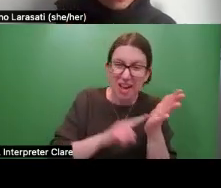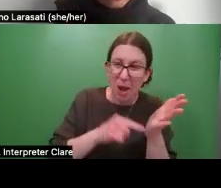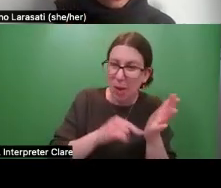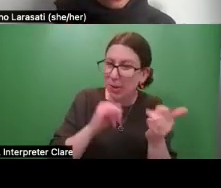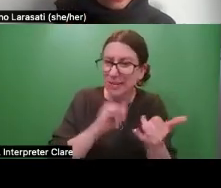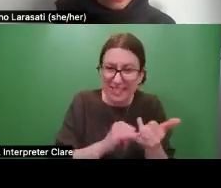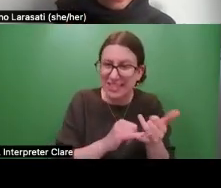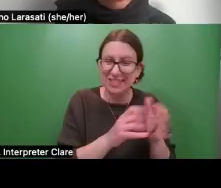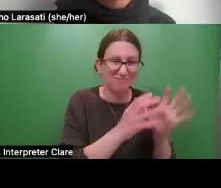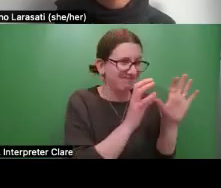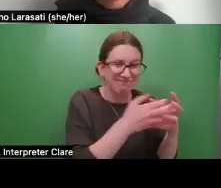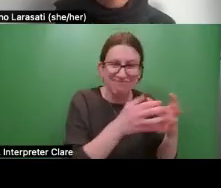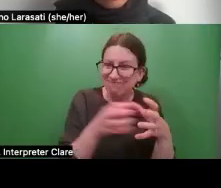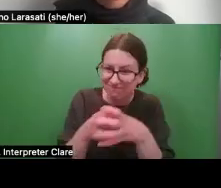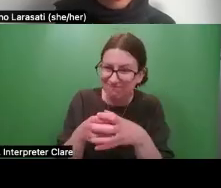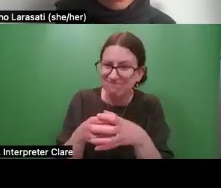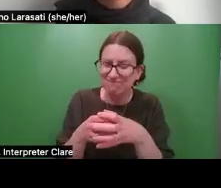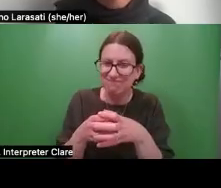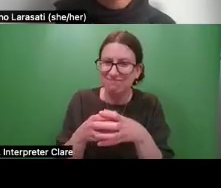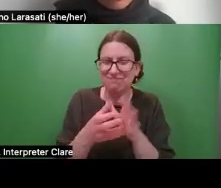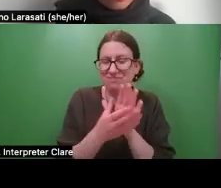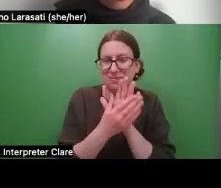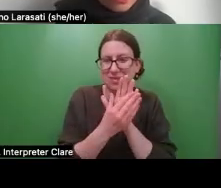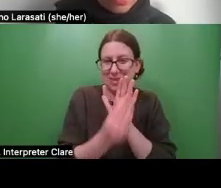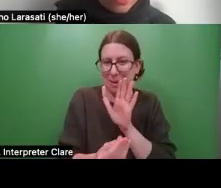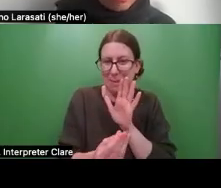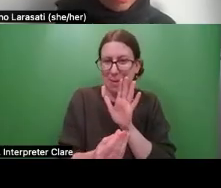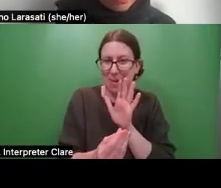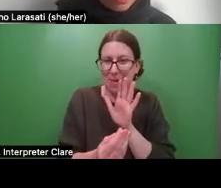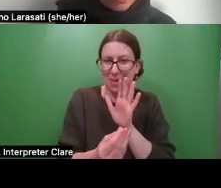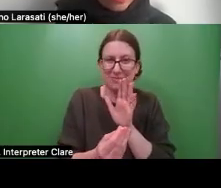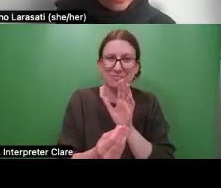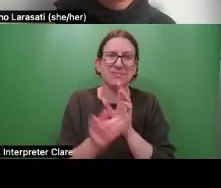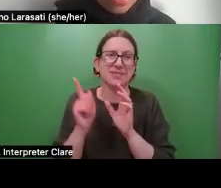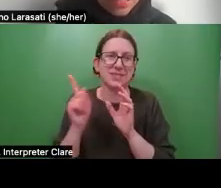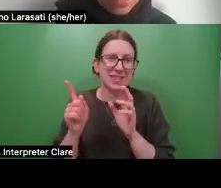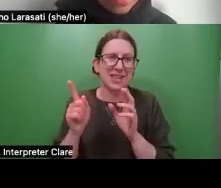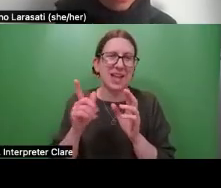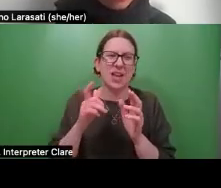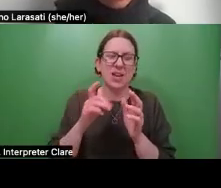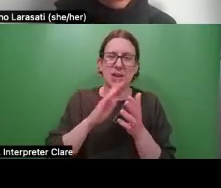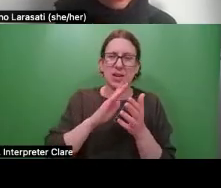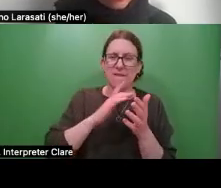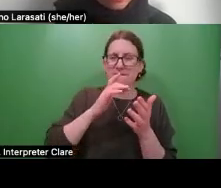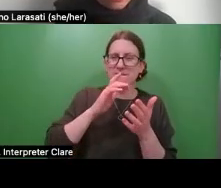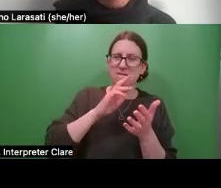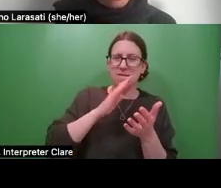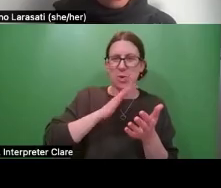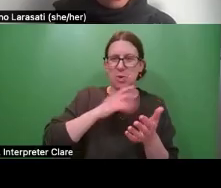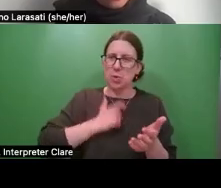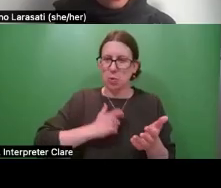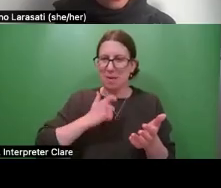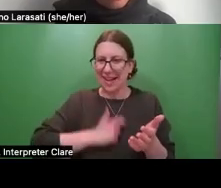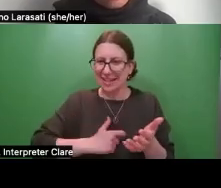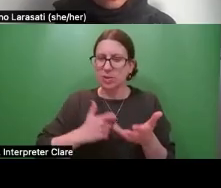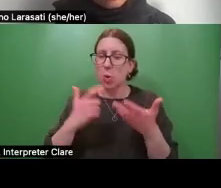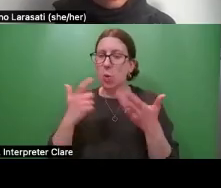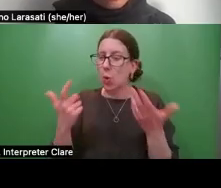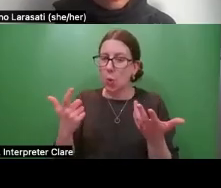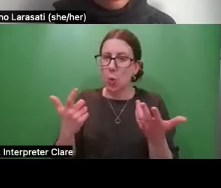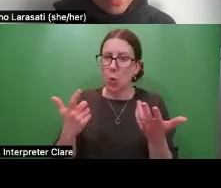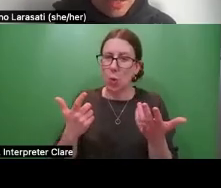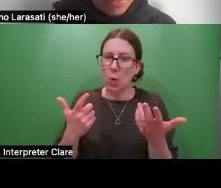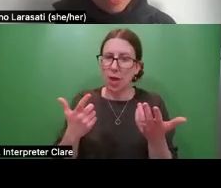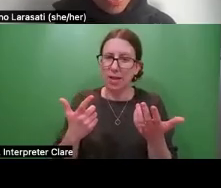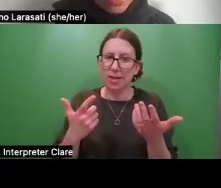etc. Like, for example, transhumanists, AI enthusiasts, or even